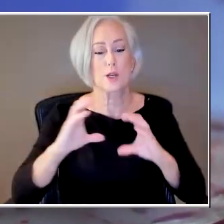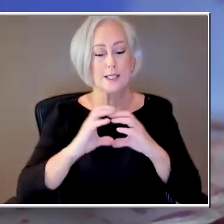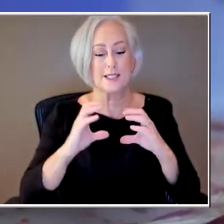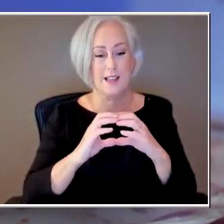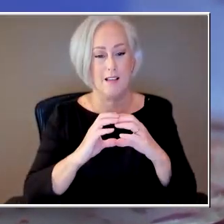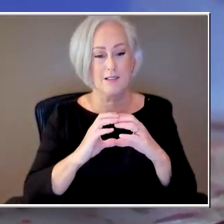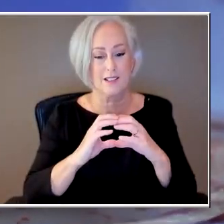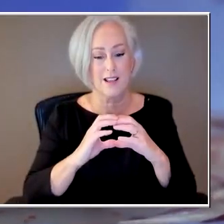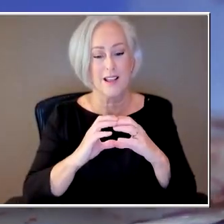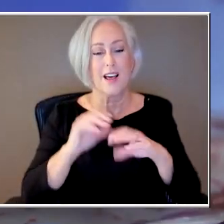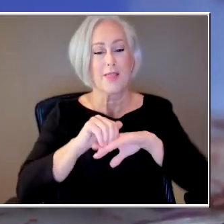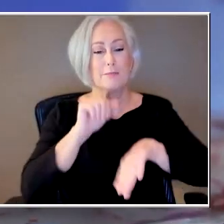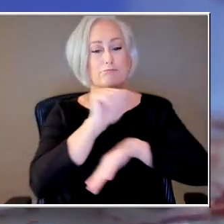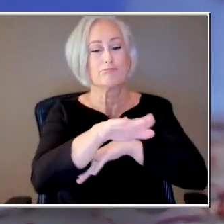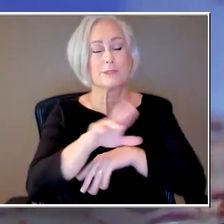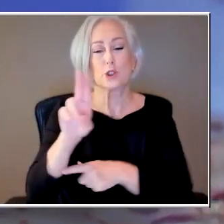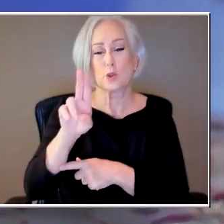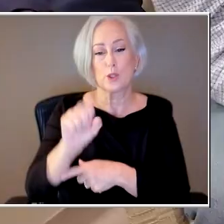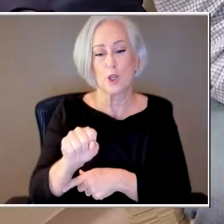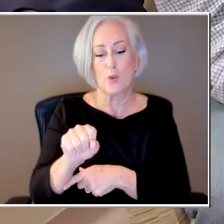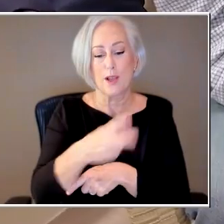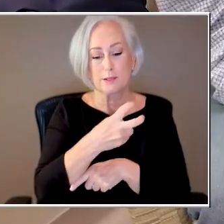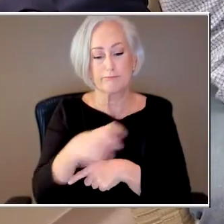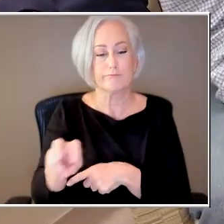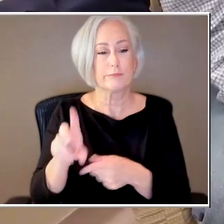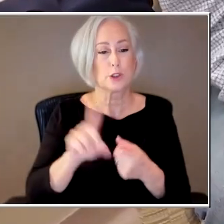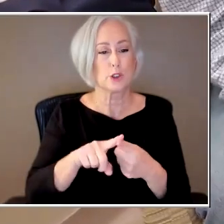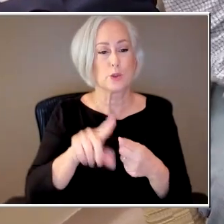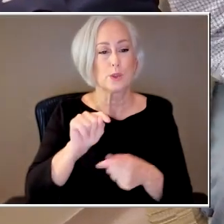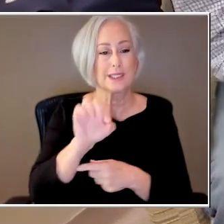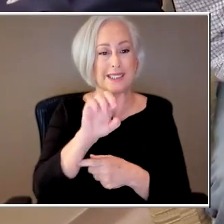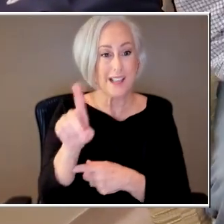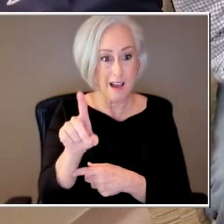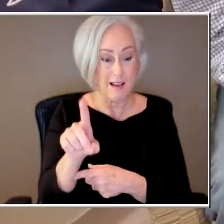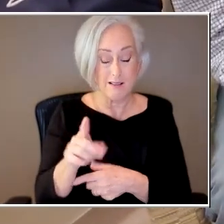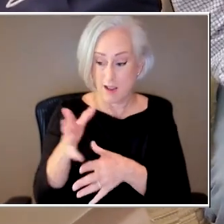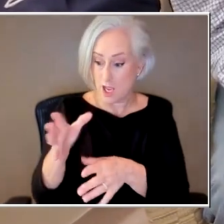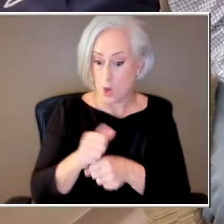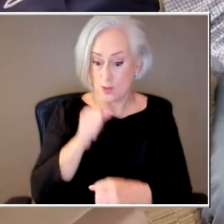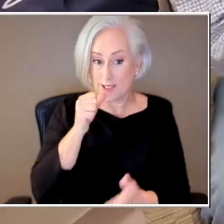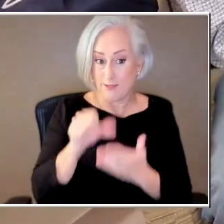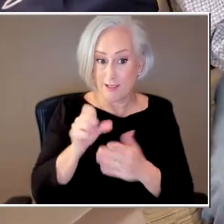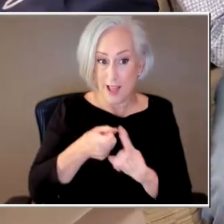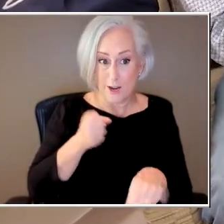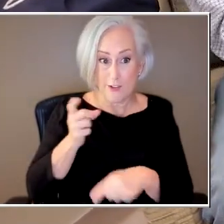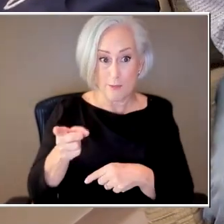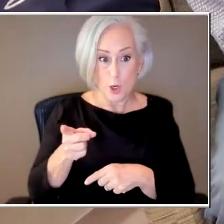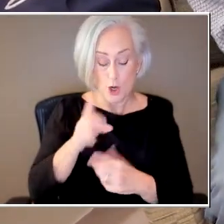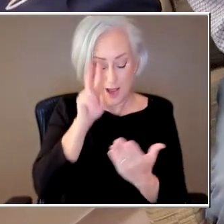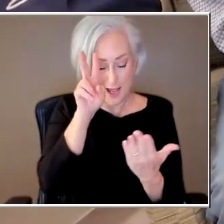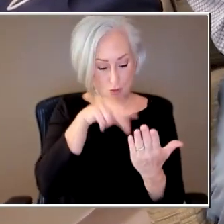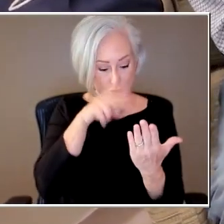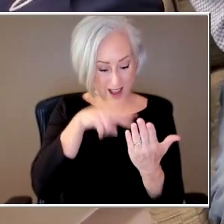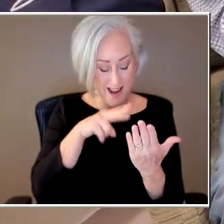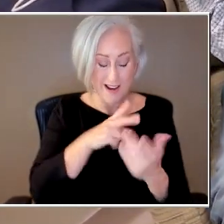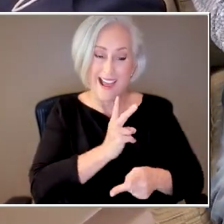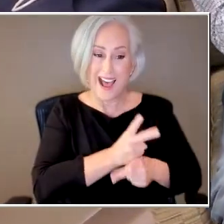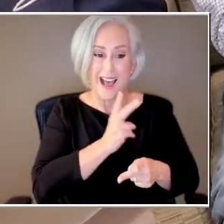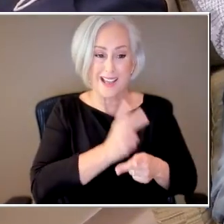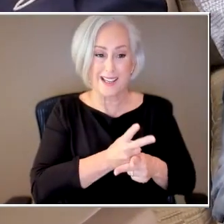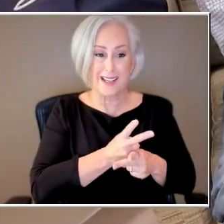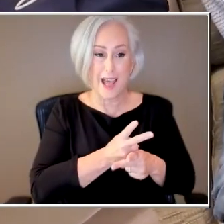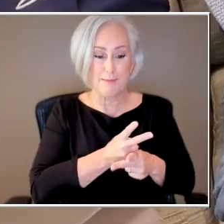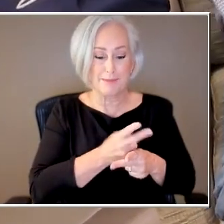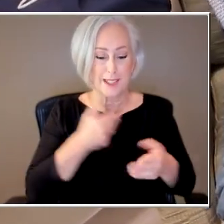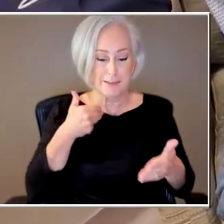United States to be transferred to Todd. I got a letter from her, and so I read that letter. Actually, I kept that letter beside my bed for the 7